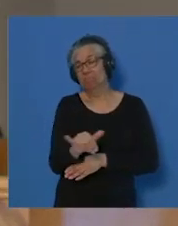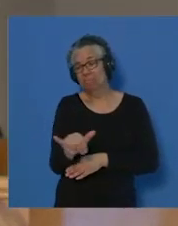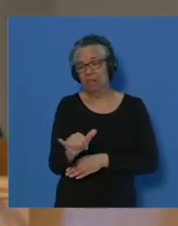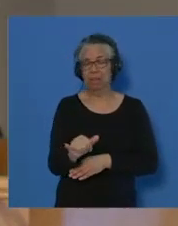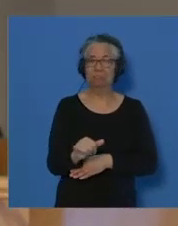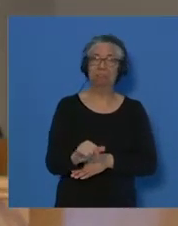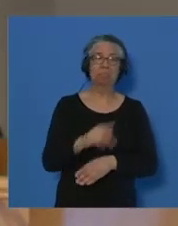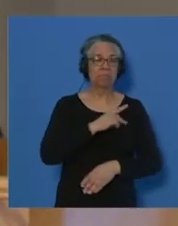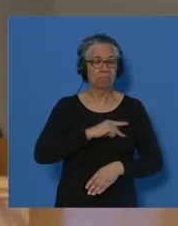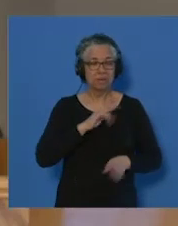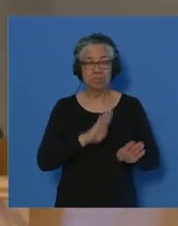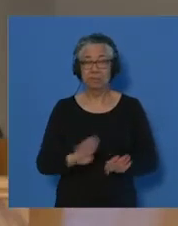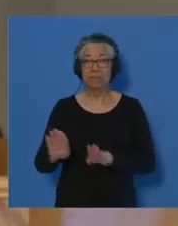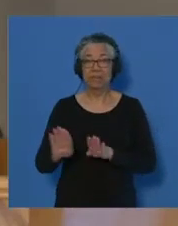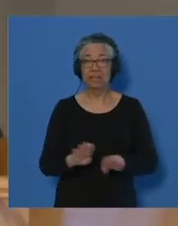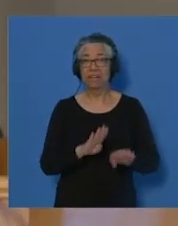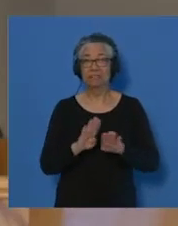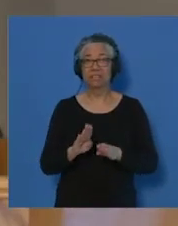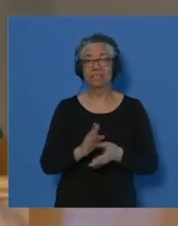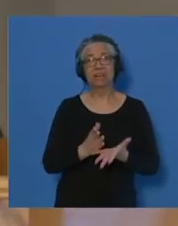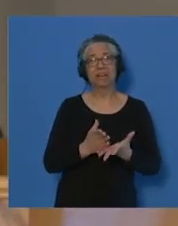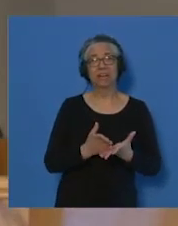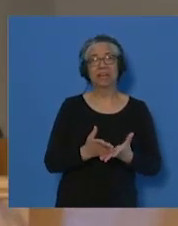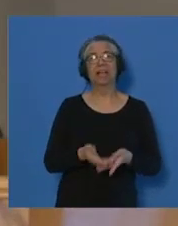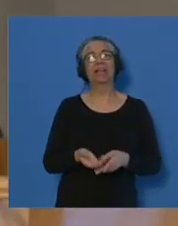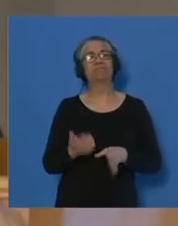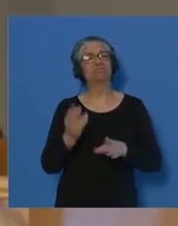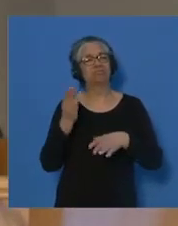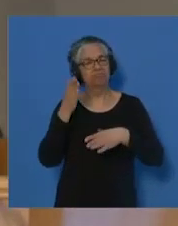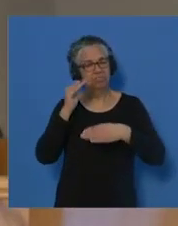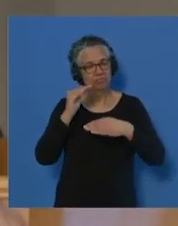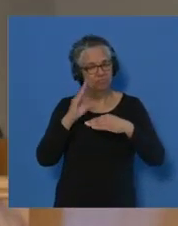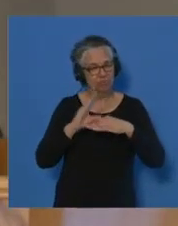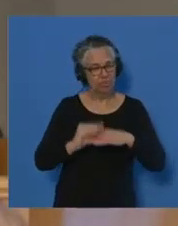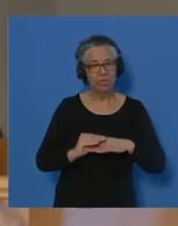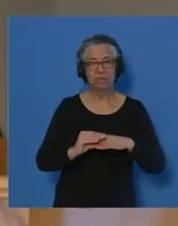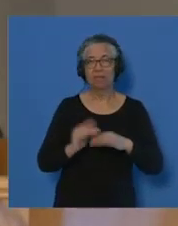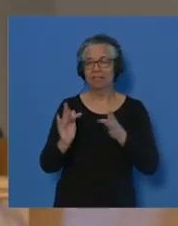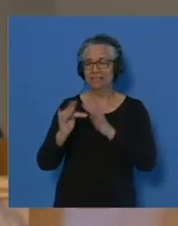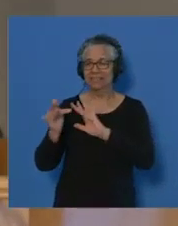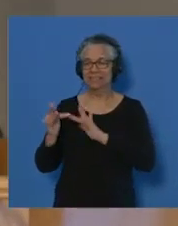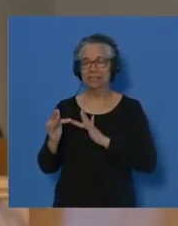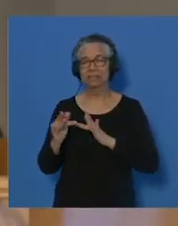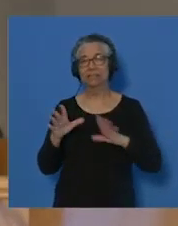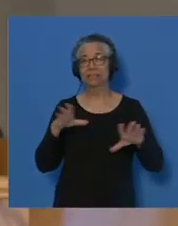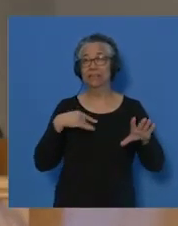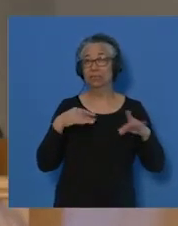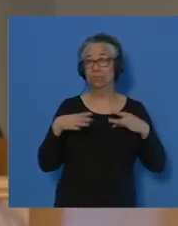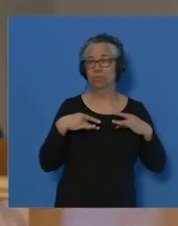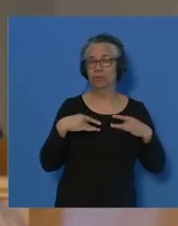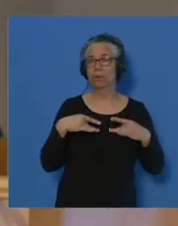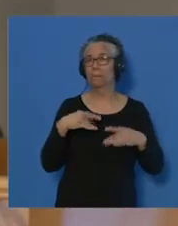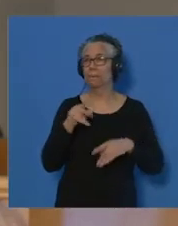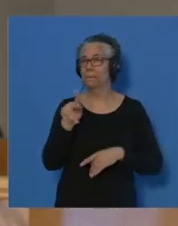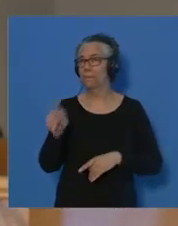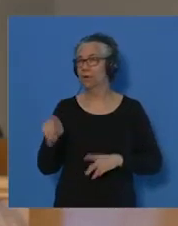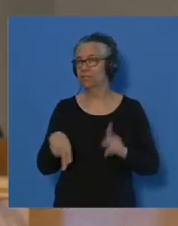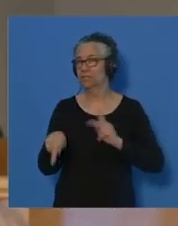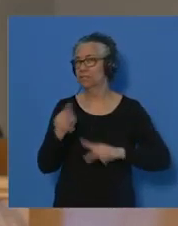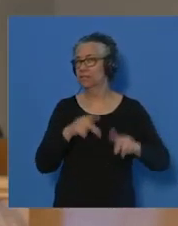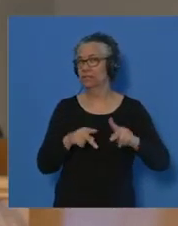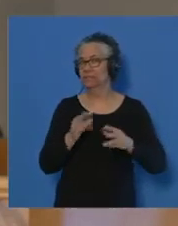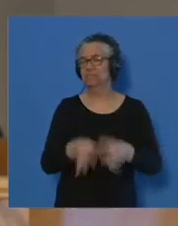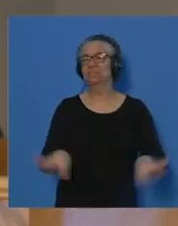and interventions made to reduce contact between infected and susceptible persons. Its value will change